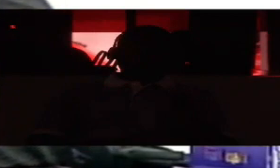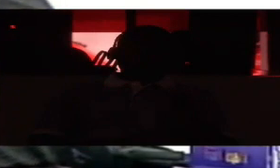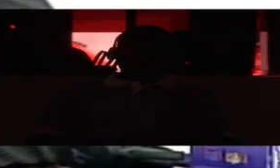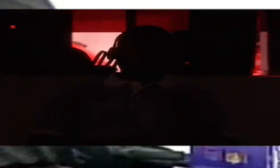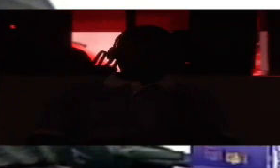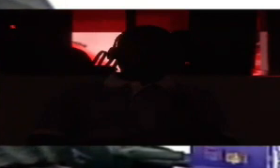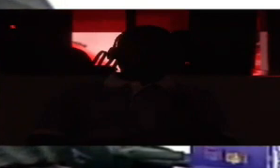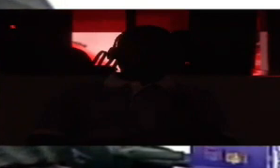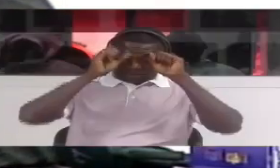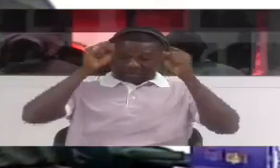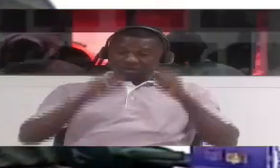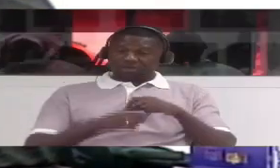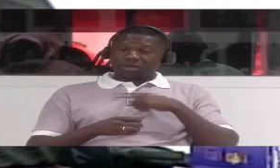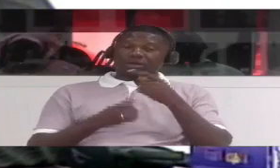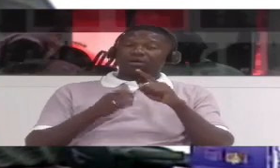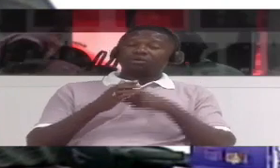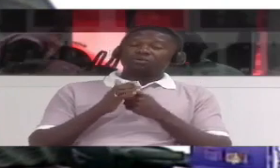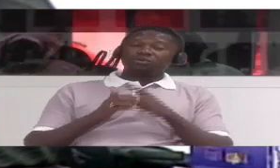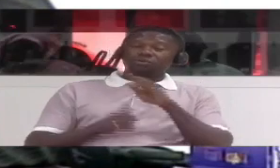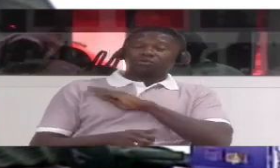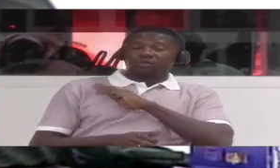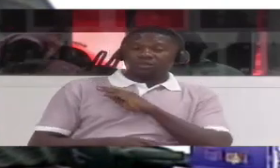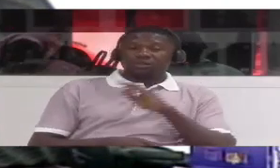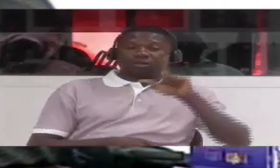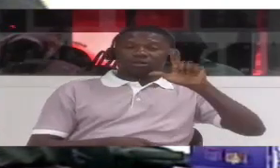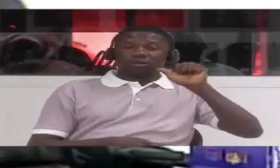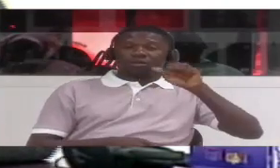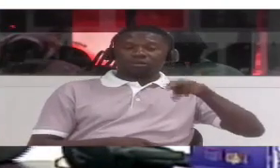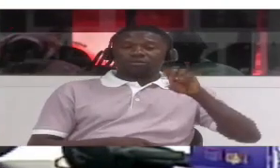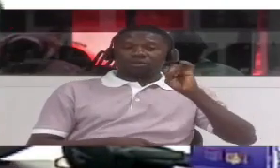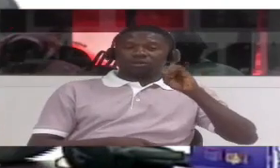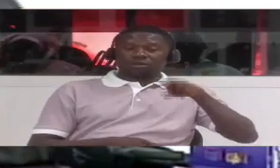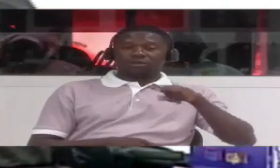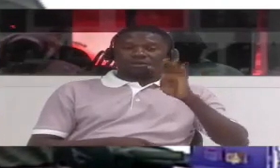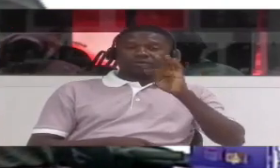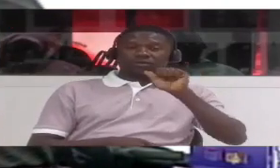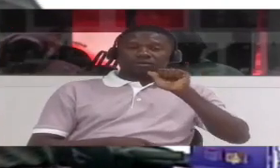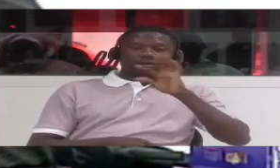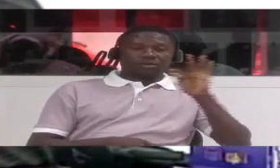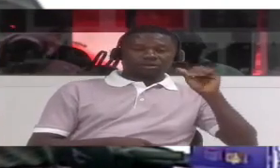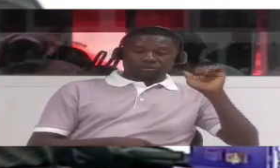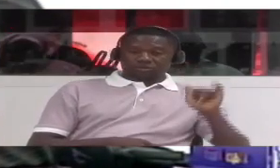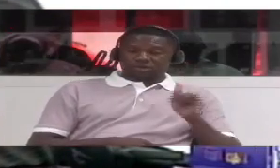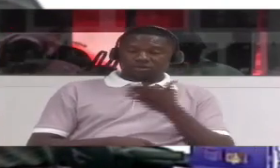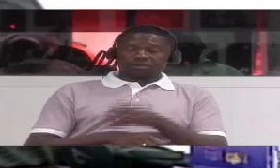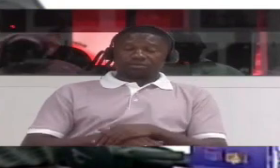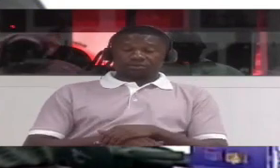with Lamin Fati and some of his staff. They were arrested, tortured as well. And then